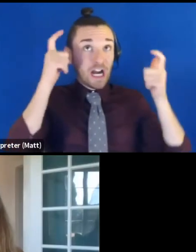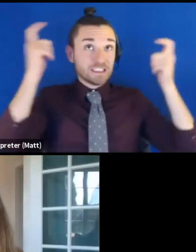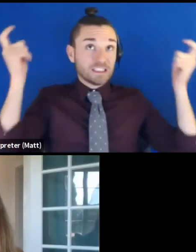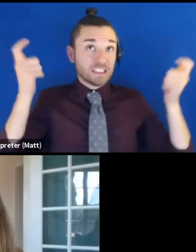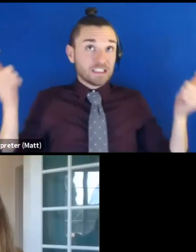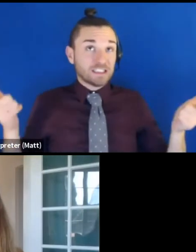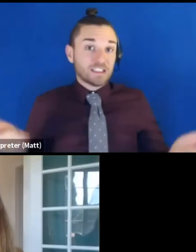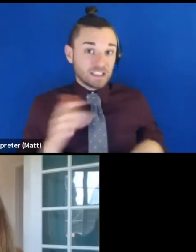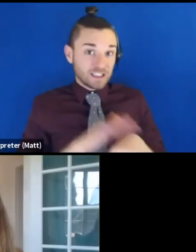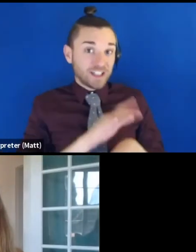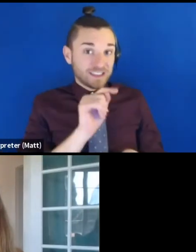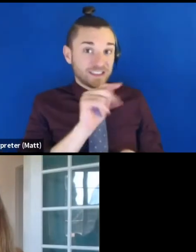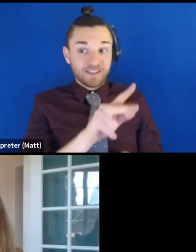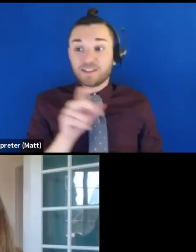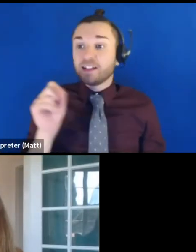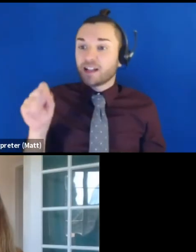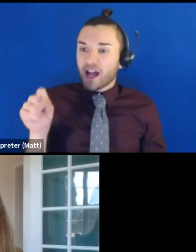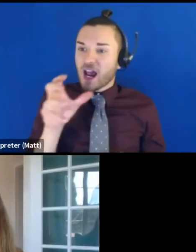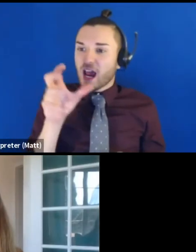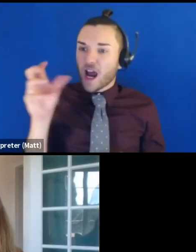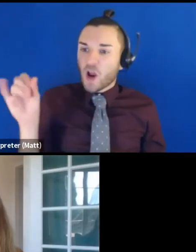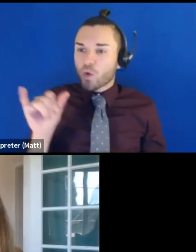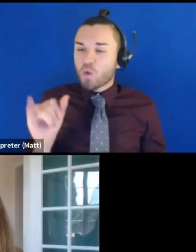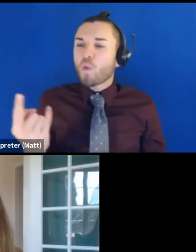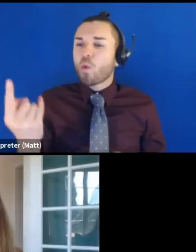I just read an article in praise of Susie Essman